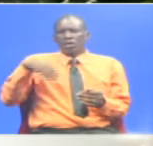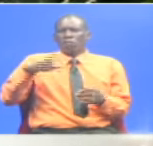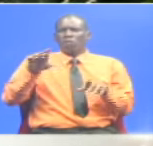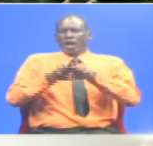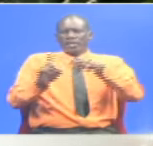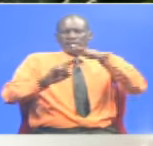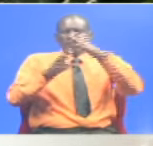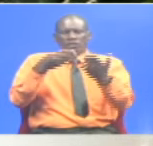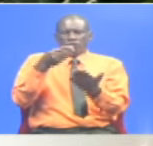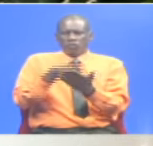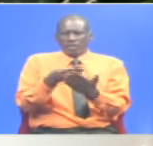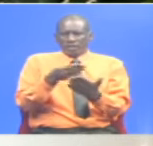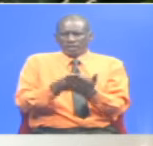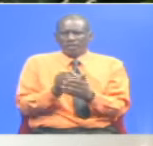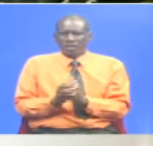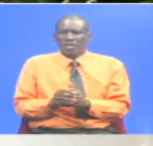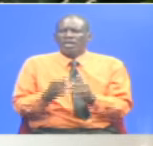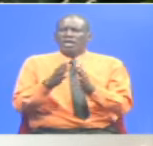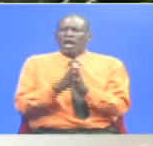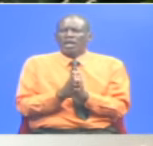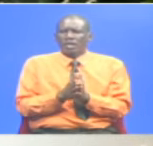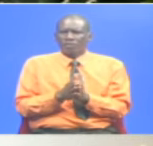for finance. And